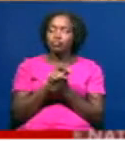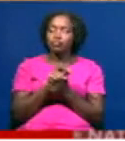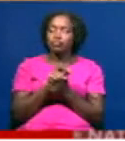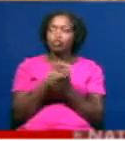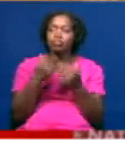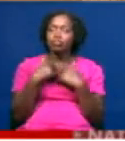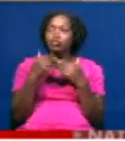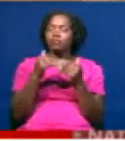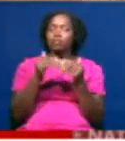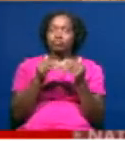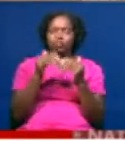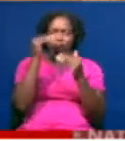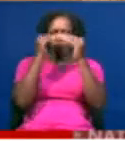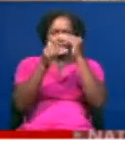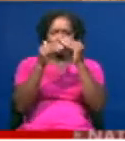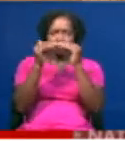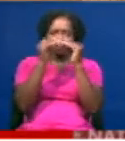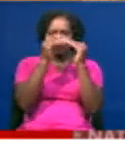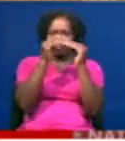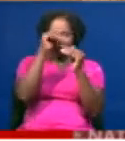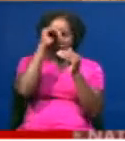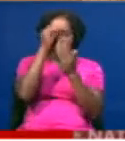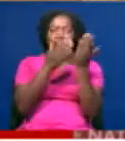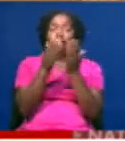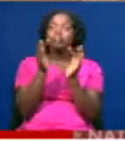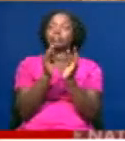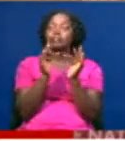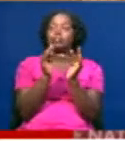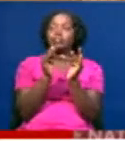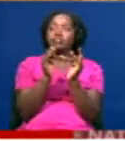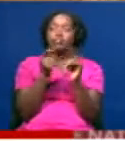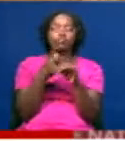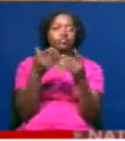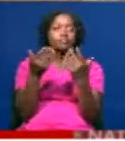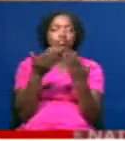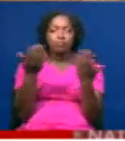optimal level of uptake of government services digitally from wherever somebody